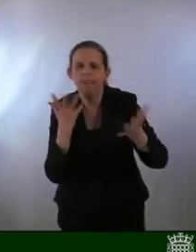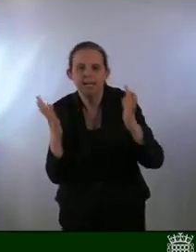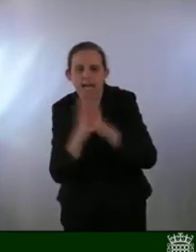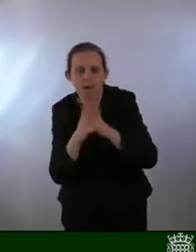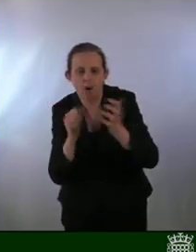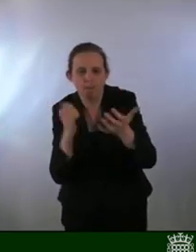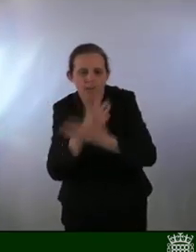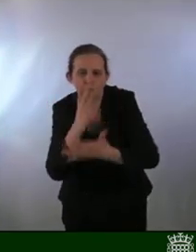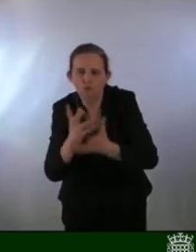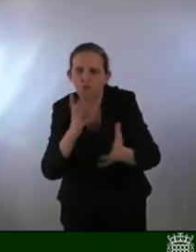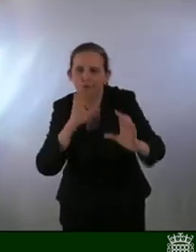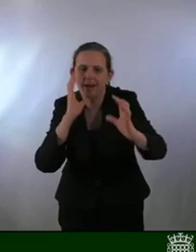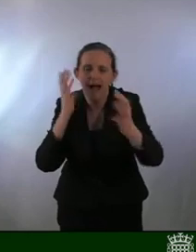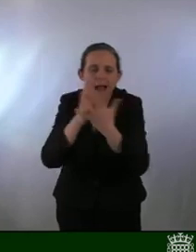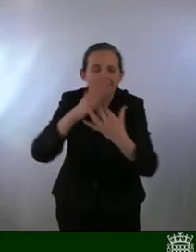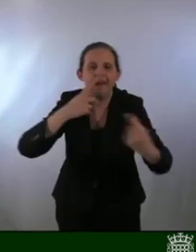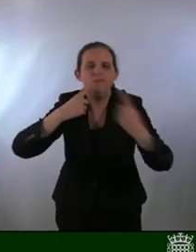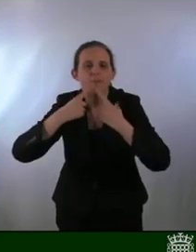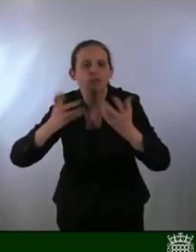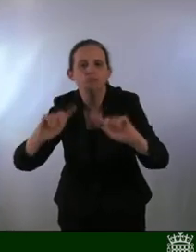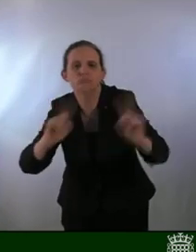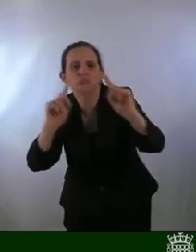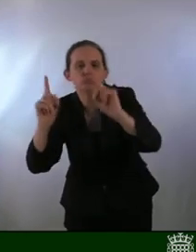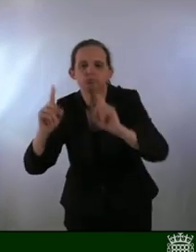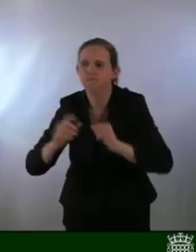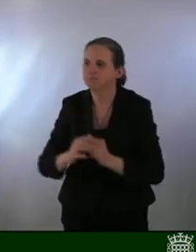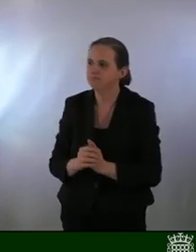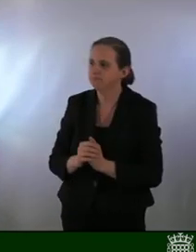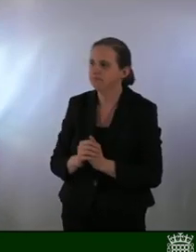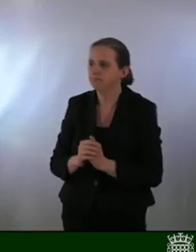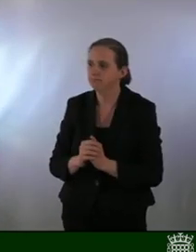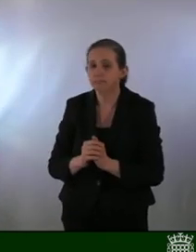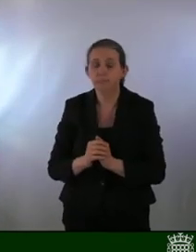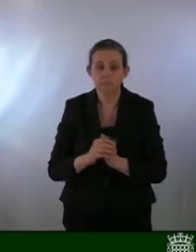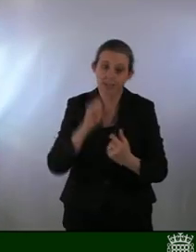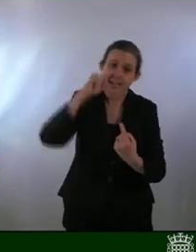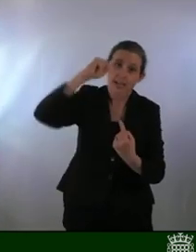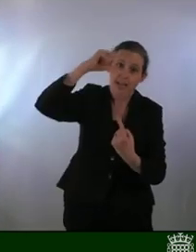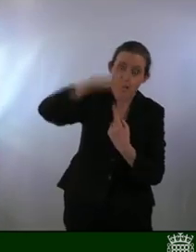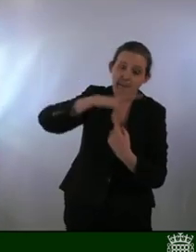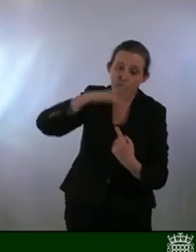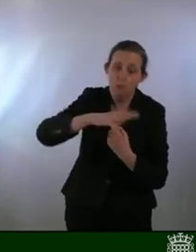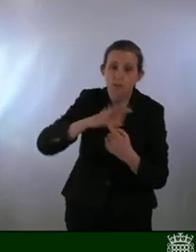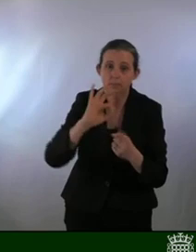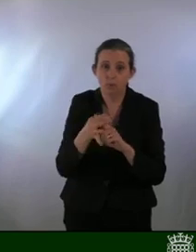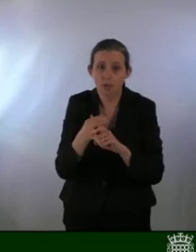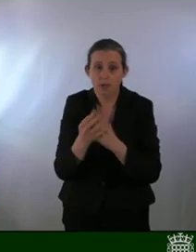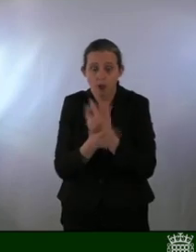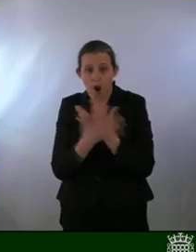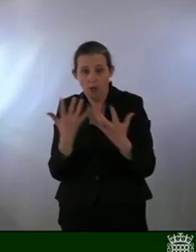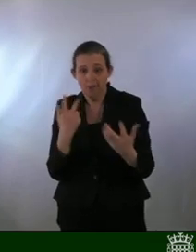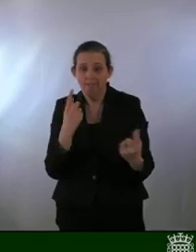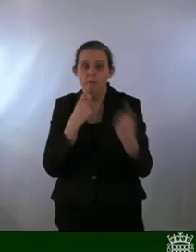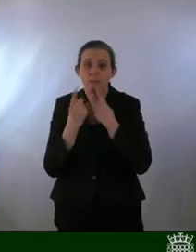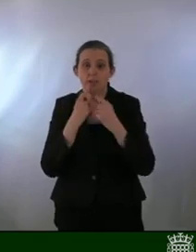treatment? It's an incredibly important point. Many of the statements on coronavirus from this dispatch box have been signed, and